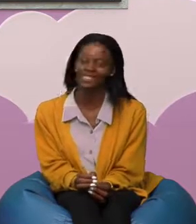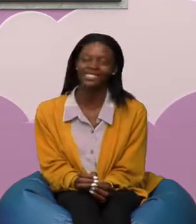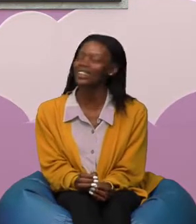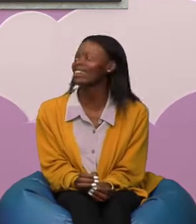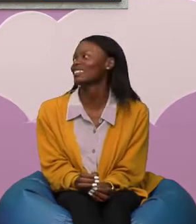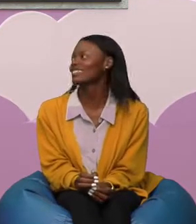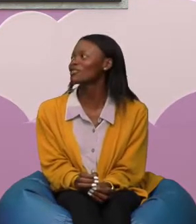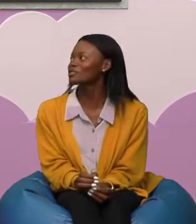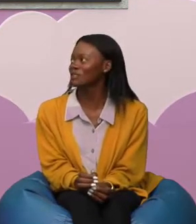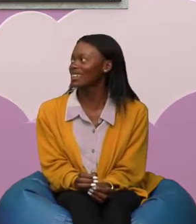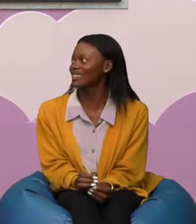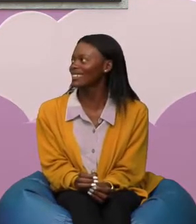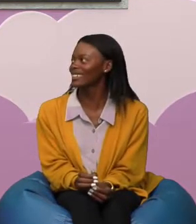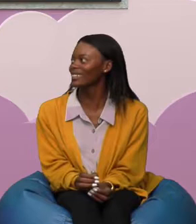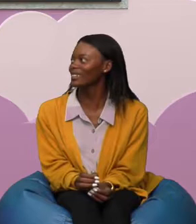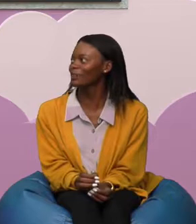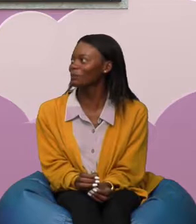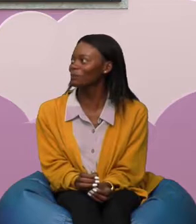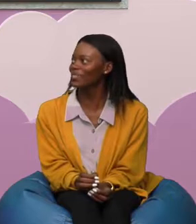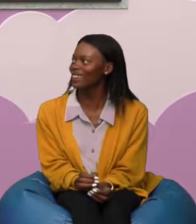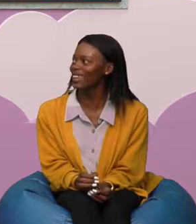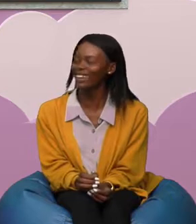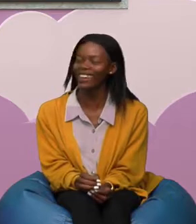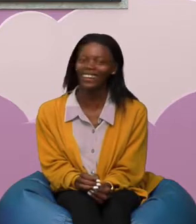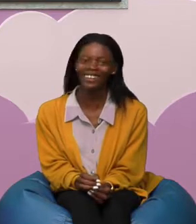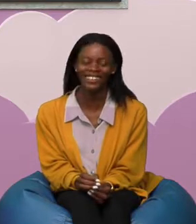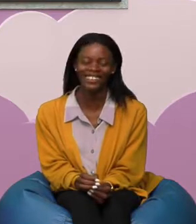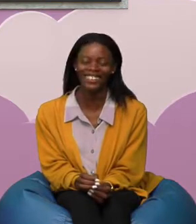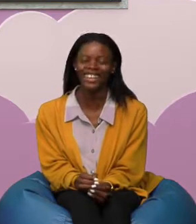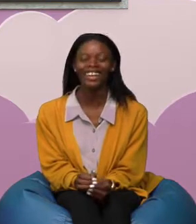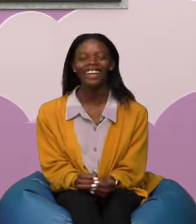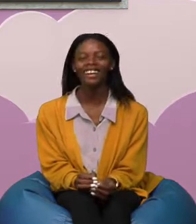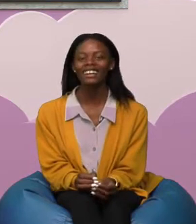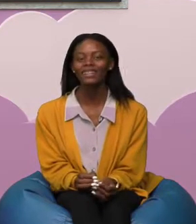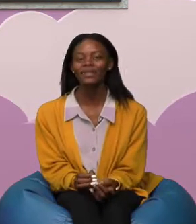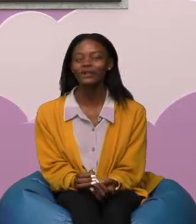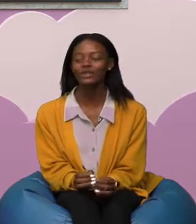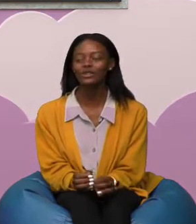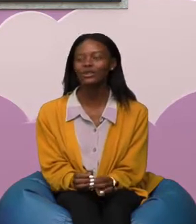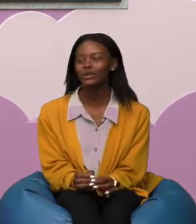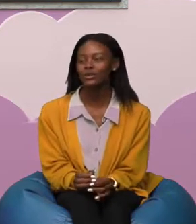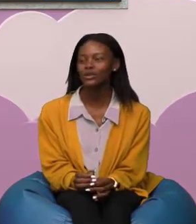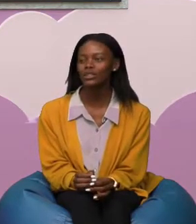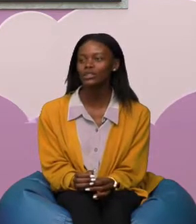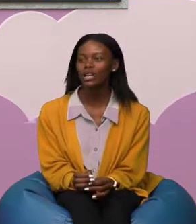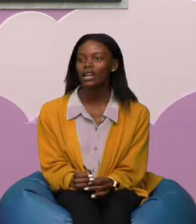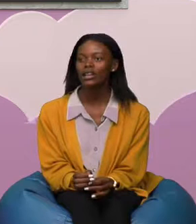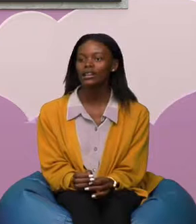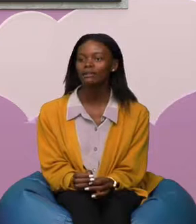No, Marisol, they don't use that. They use it to eat. Okay. They also